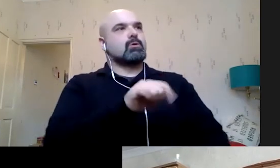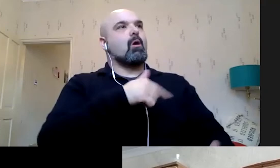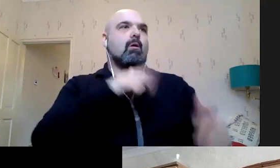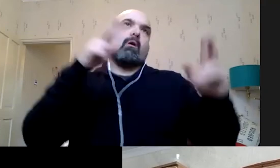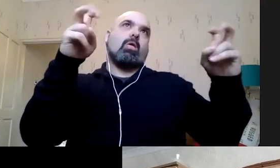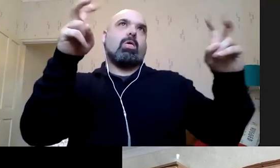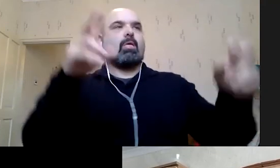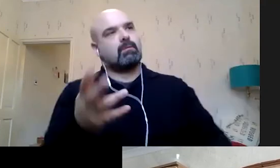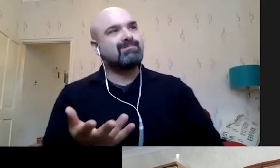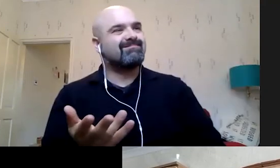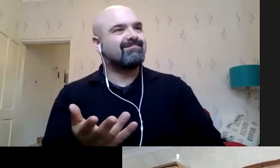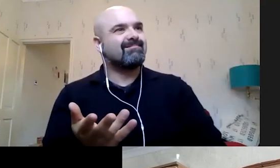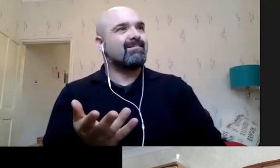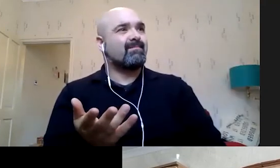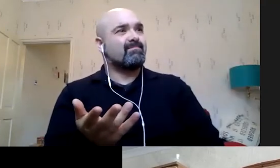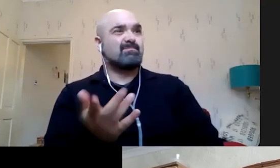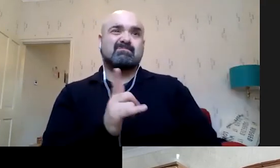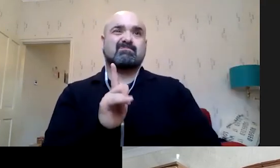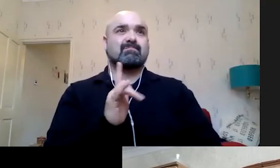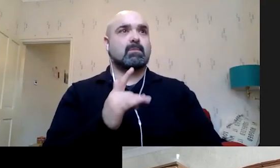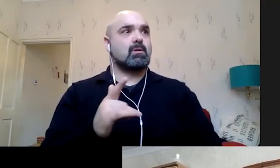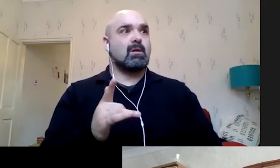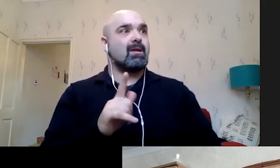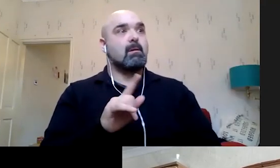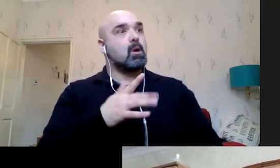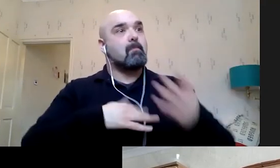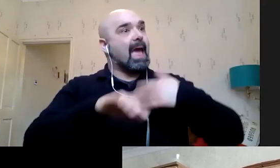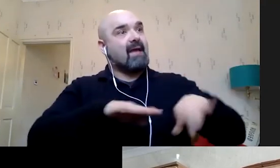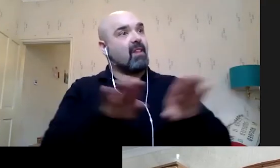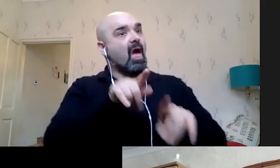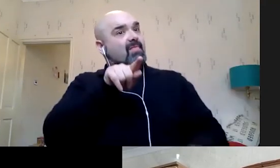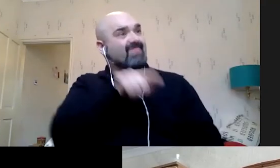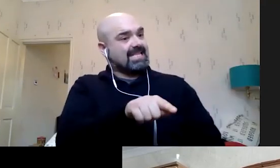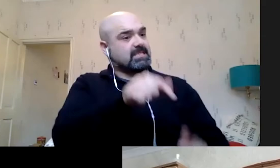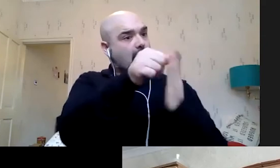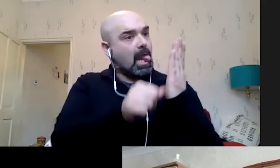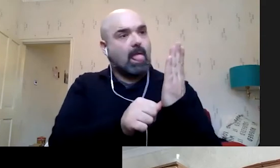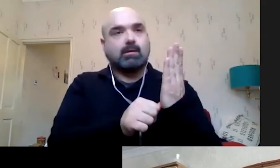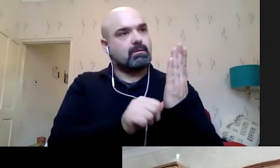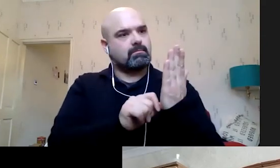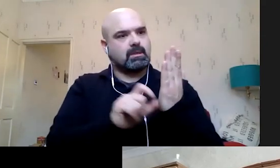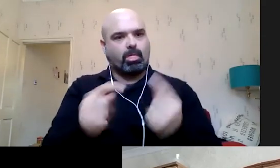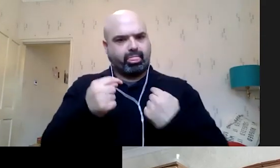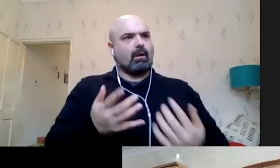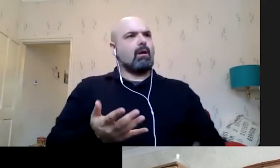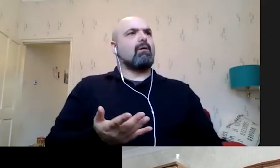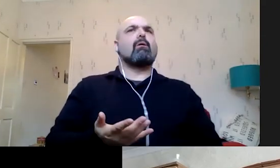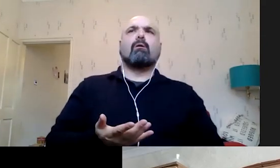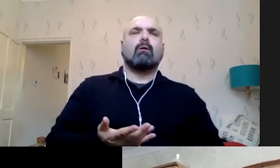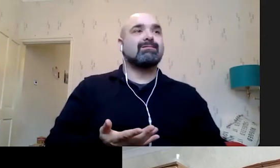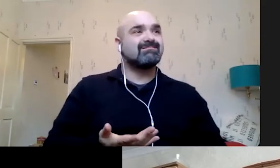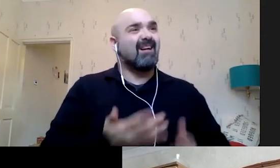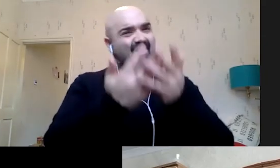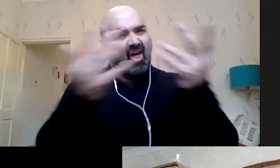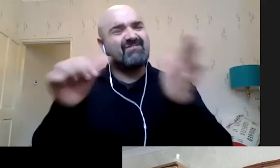commas, and it goes against you if you don't behave like that, you know. So I think there are still a lot